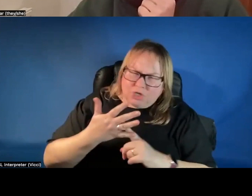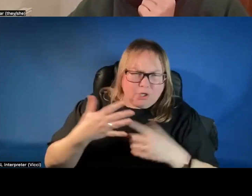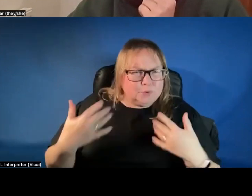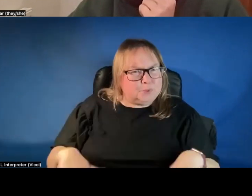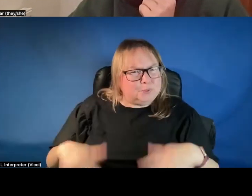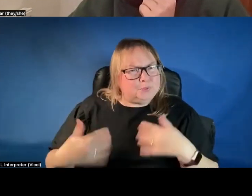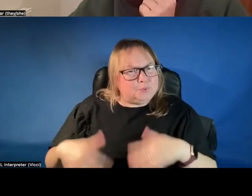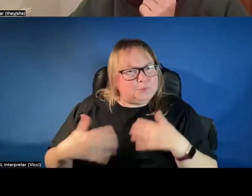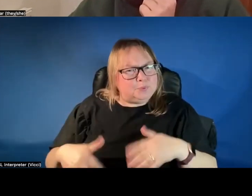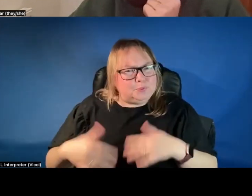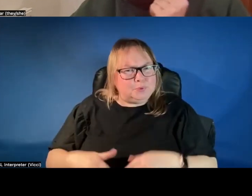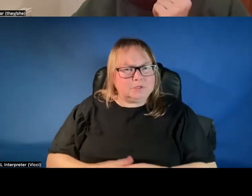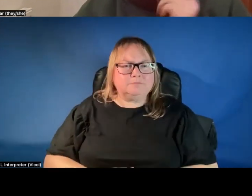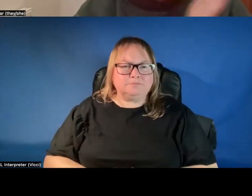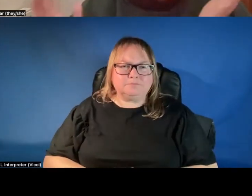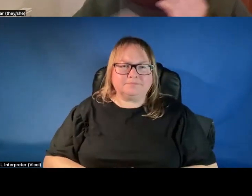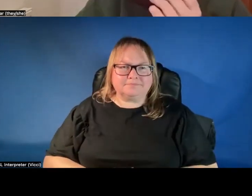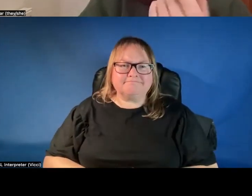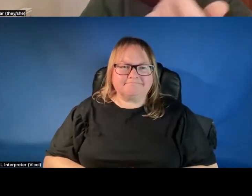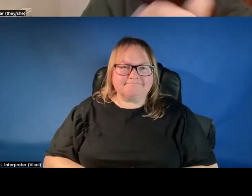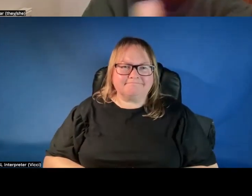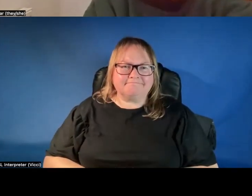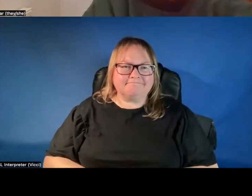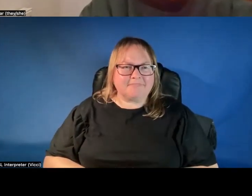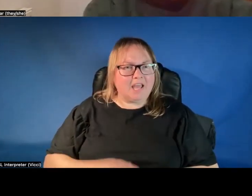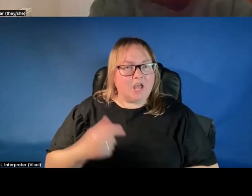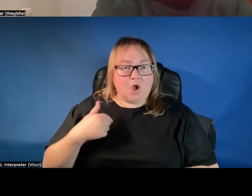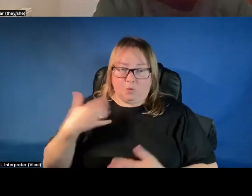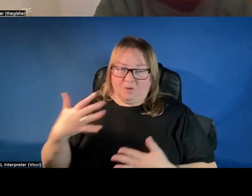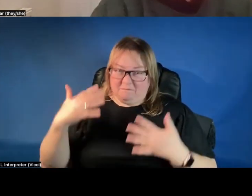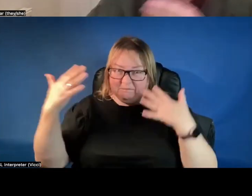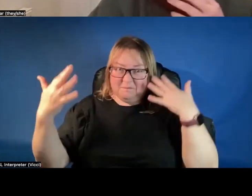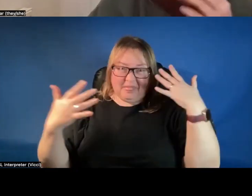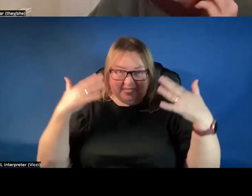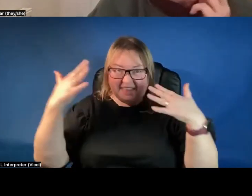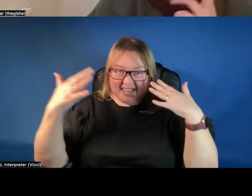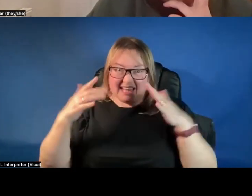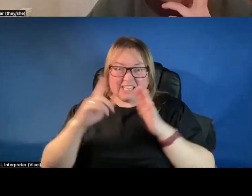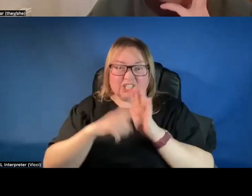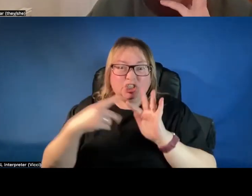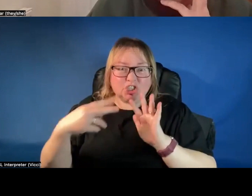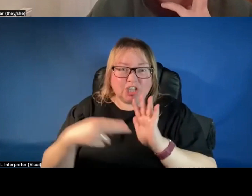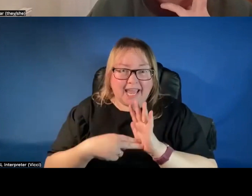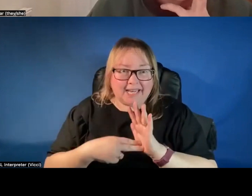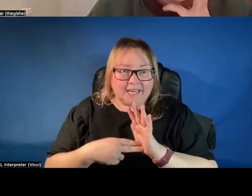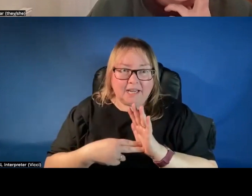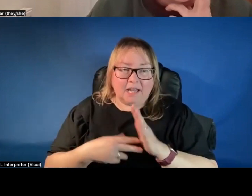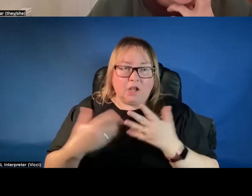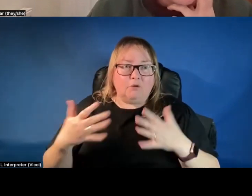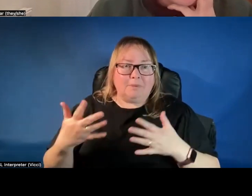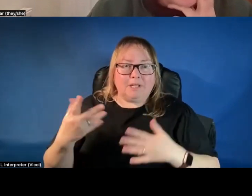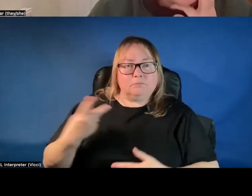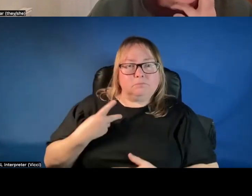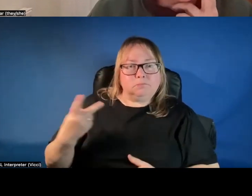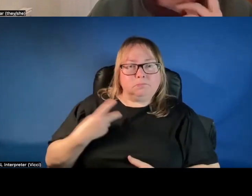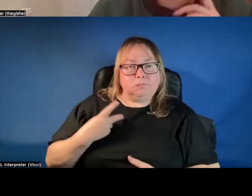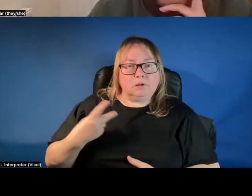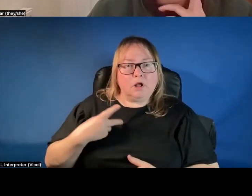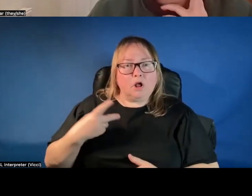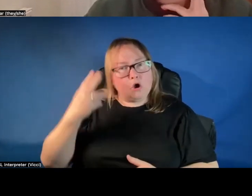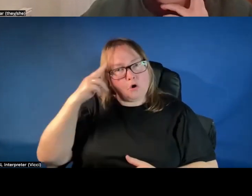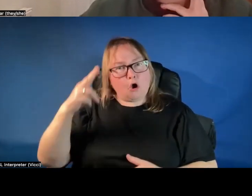I think this is something that I don't know if you're thinking about this, Char, but we both work together in Resting Up Collective,